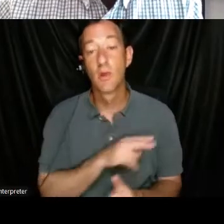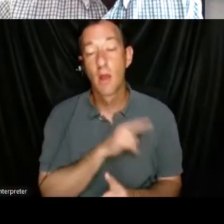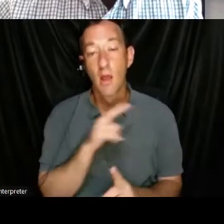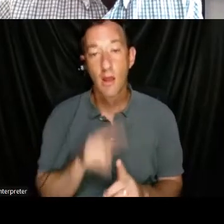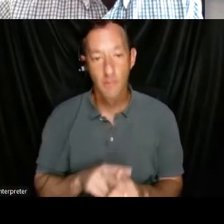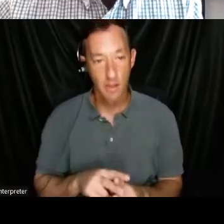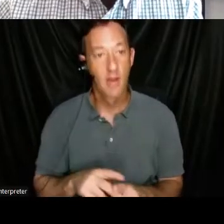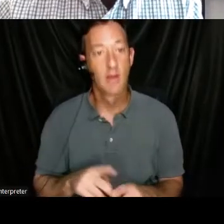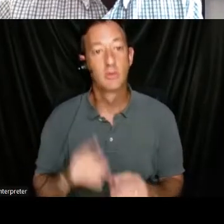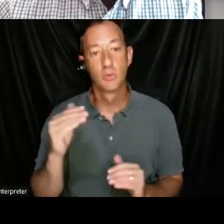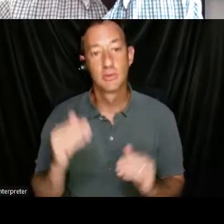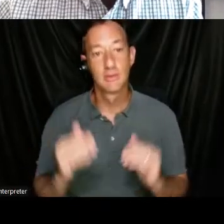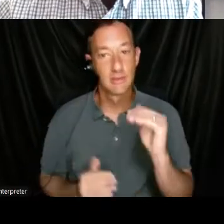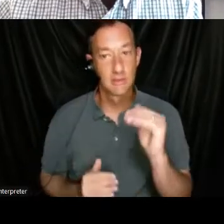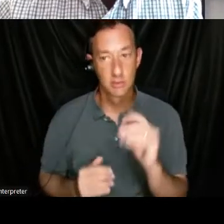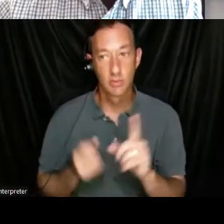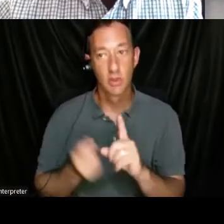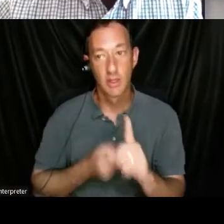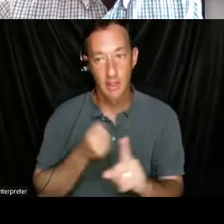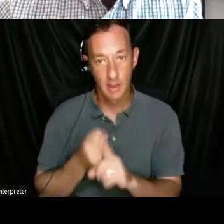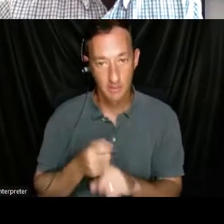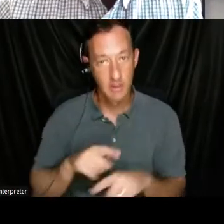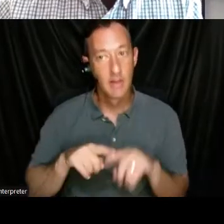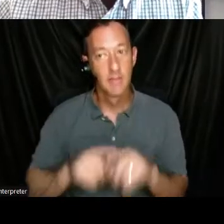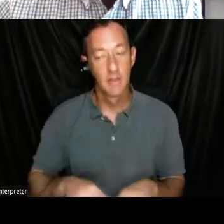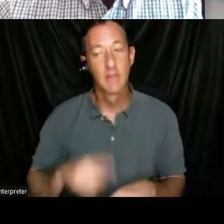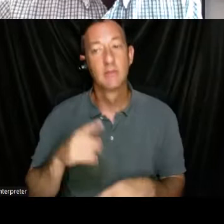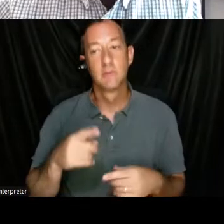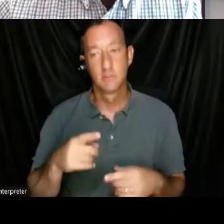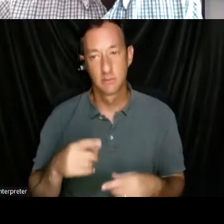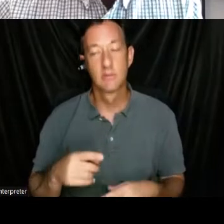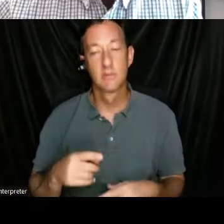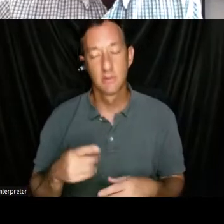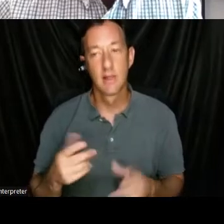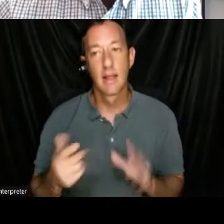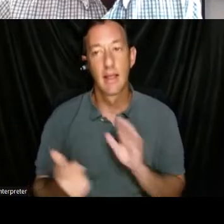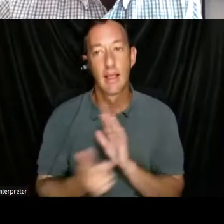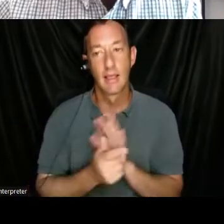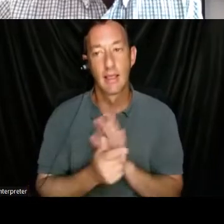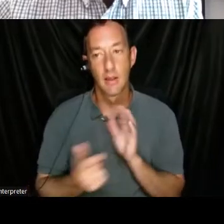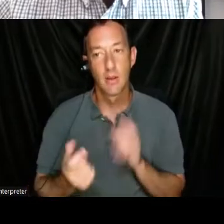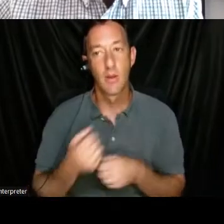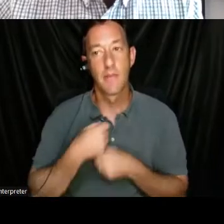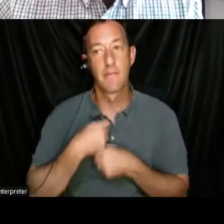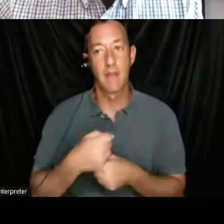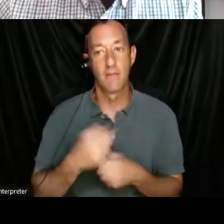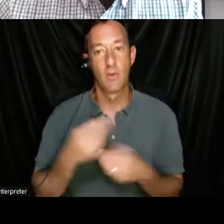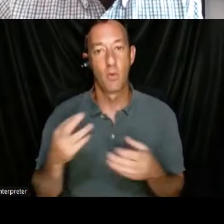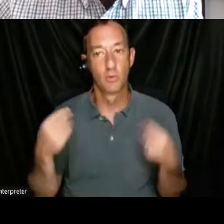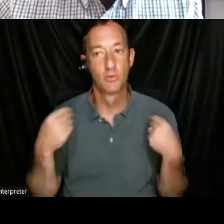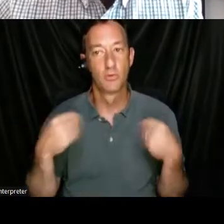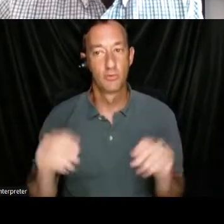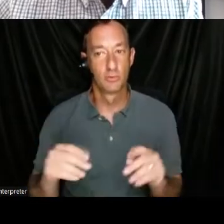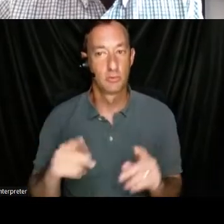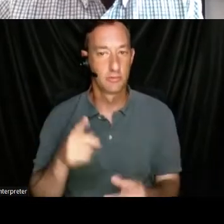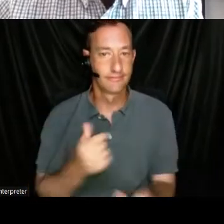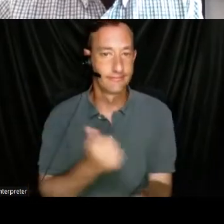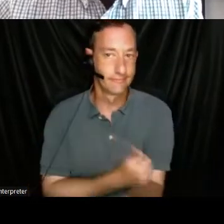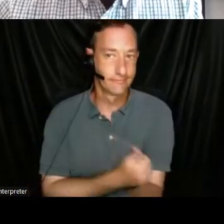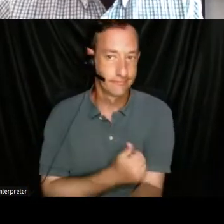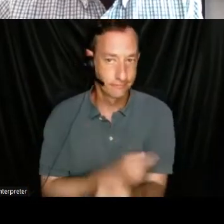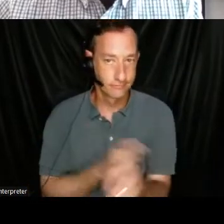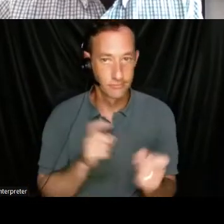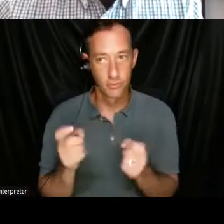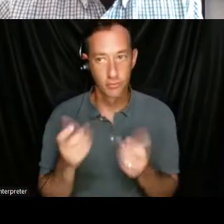it only applies to disparate impact claims based on convictions for drug illegal manufacturing or distribution of a controlled substance and not